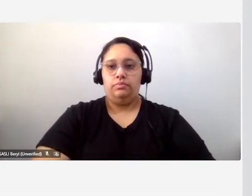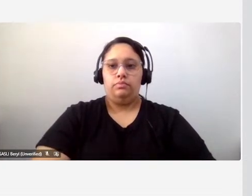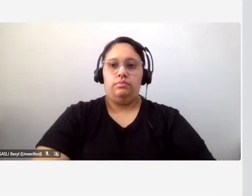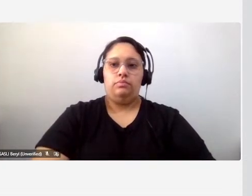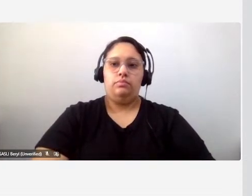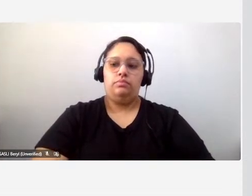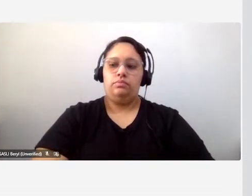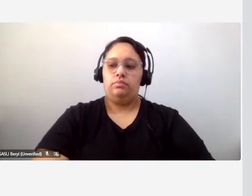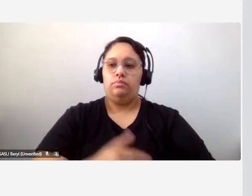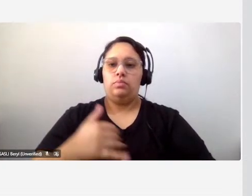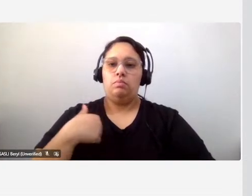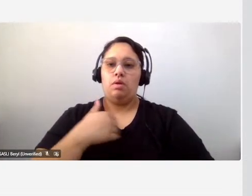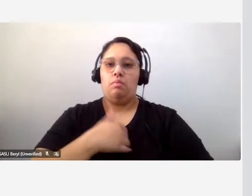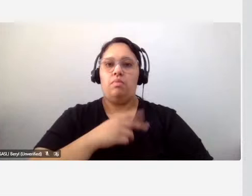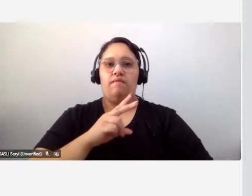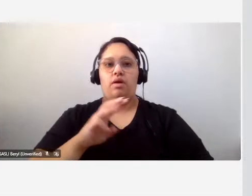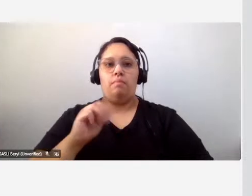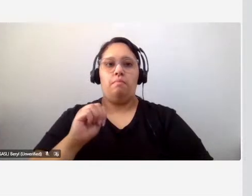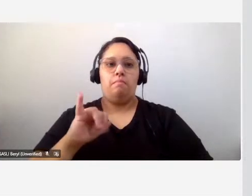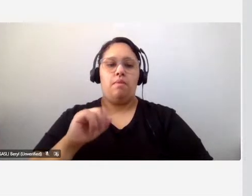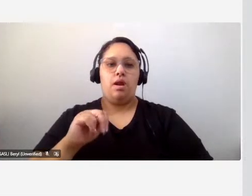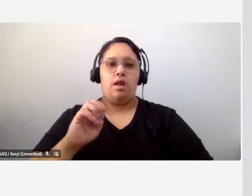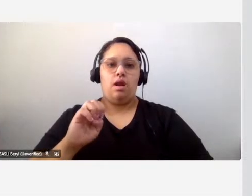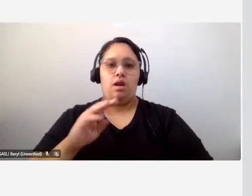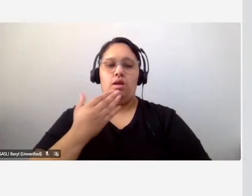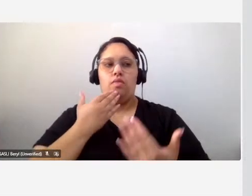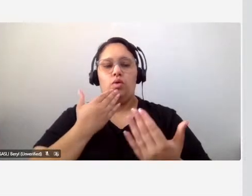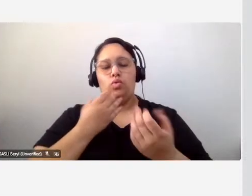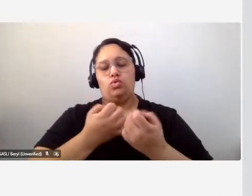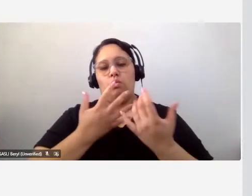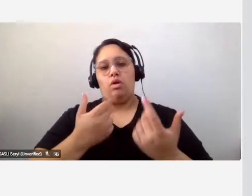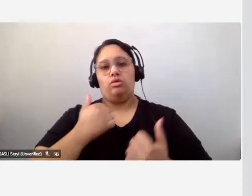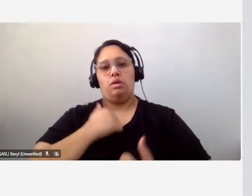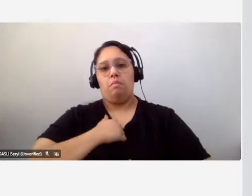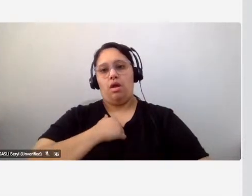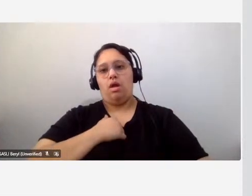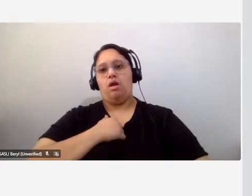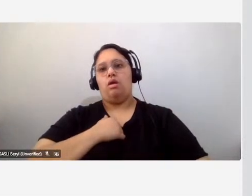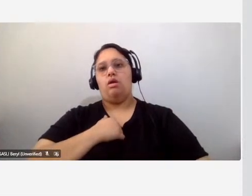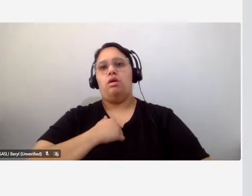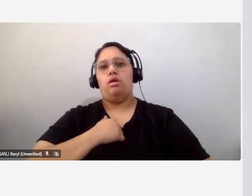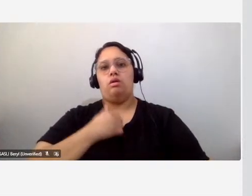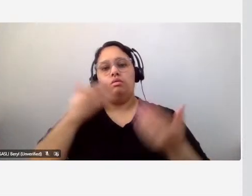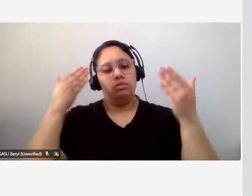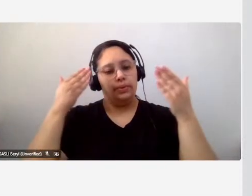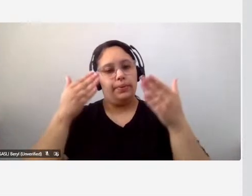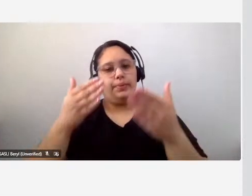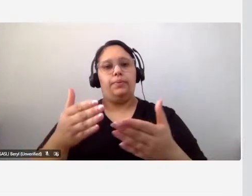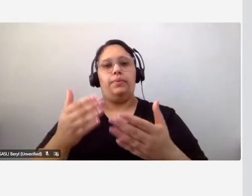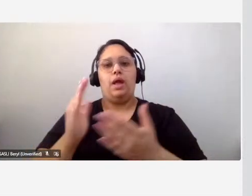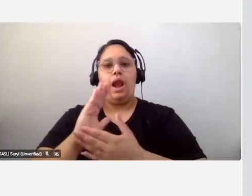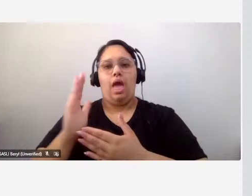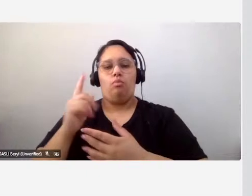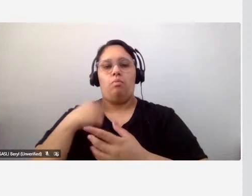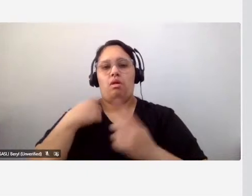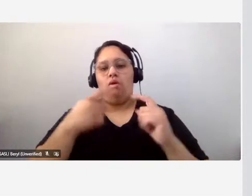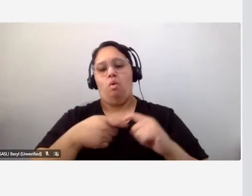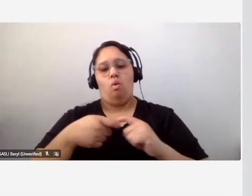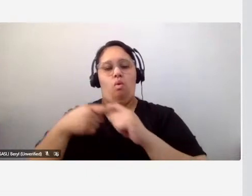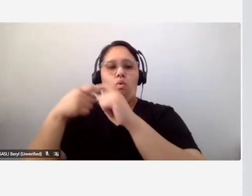Okay, Member Van Minnen. Thank you very much. My instinct is to immediately hone in on libraries, but I'll hold that